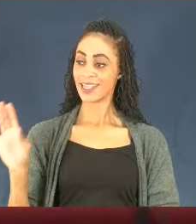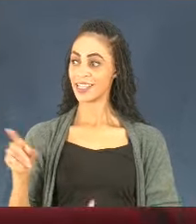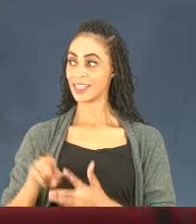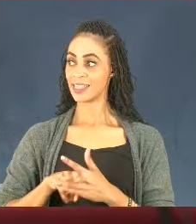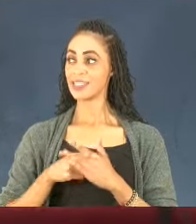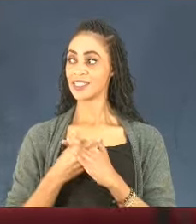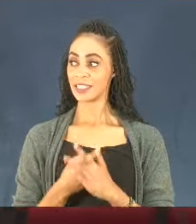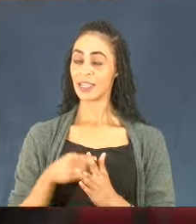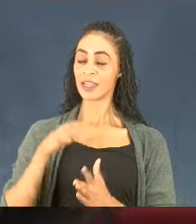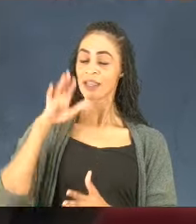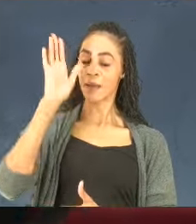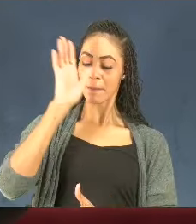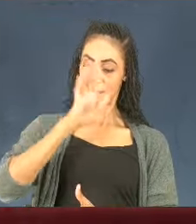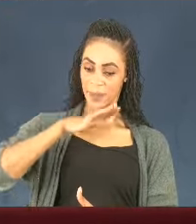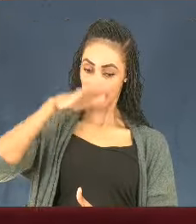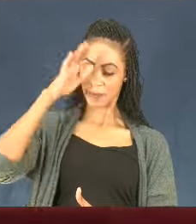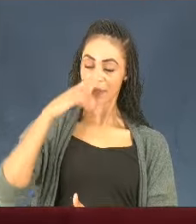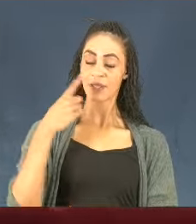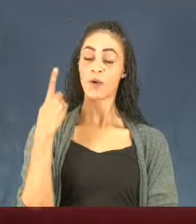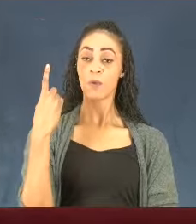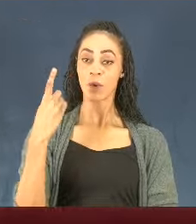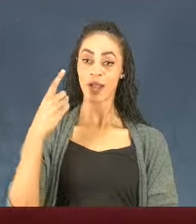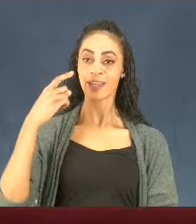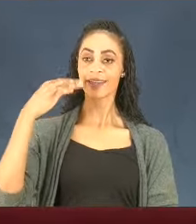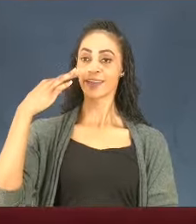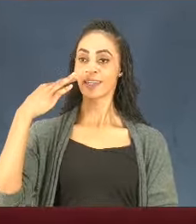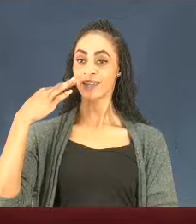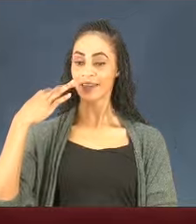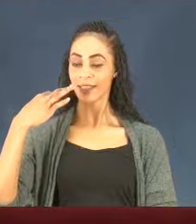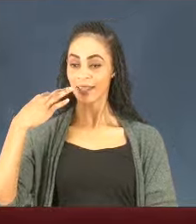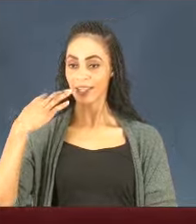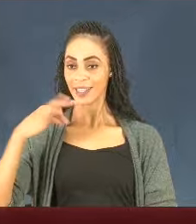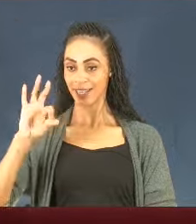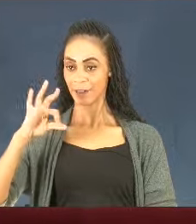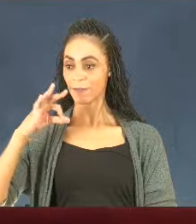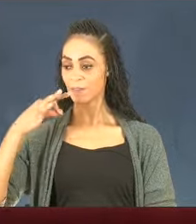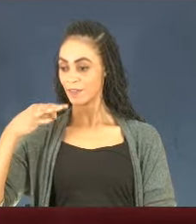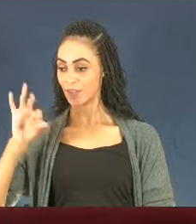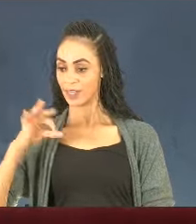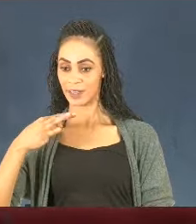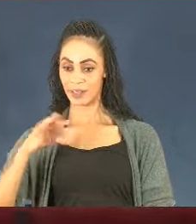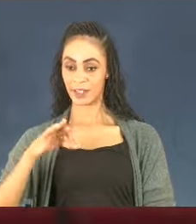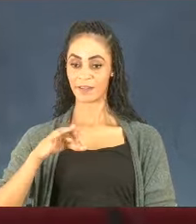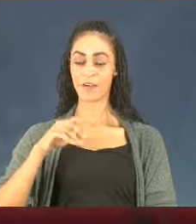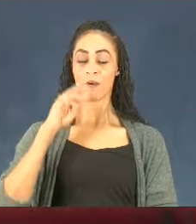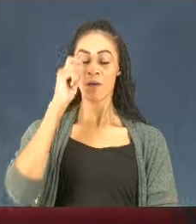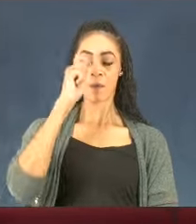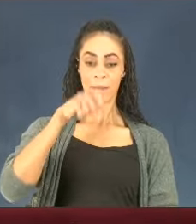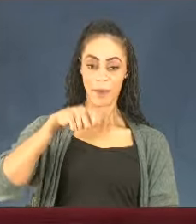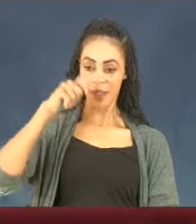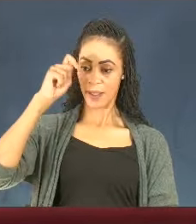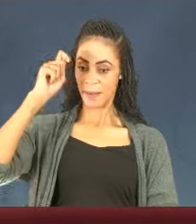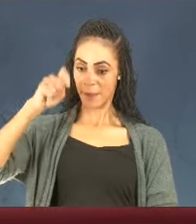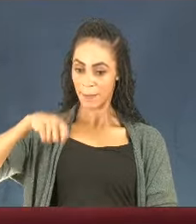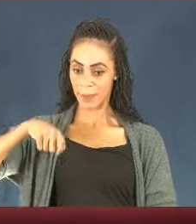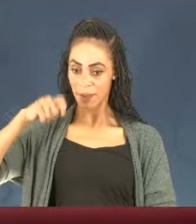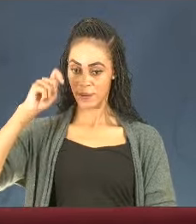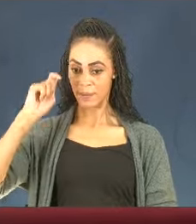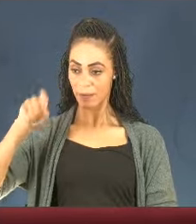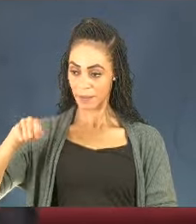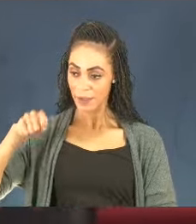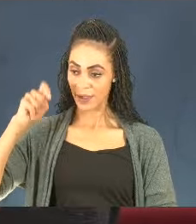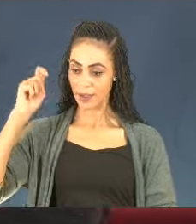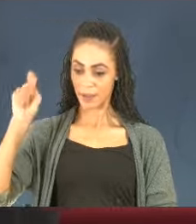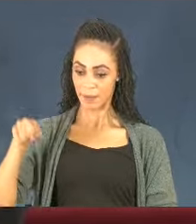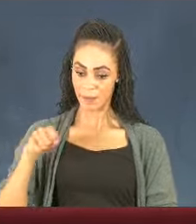time. So he grabbed the first leaf and he painted little by little. But because he was so obsessed with that,